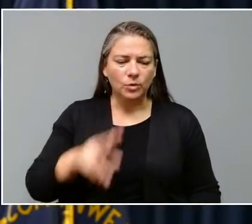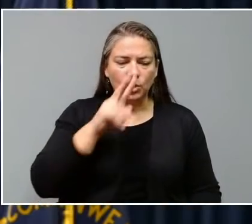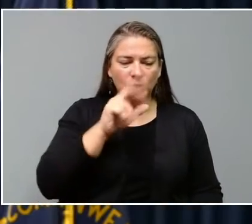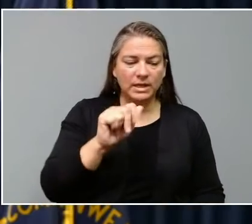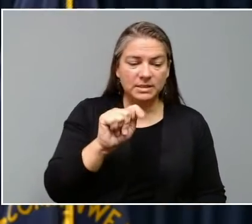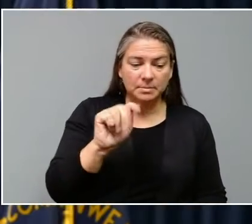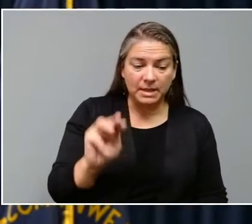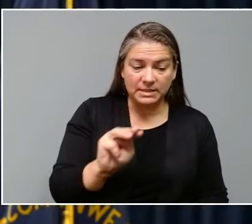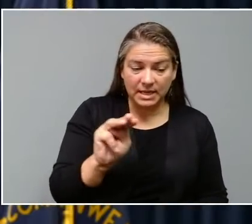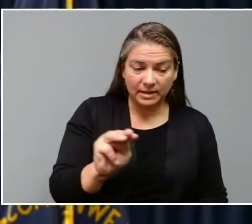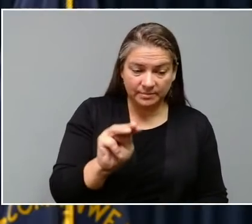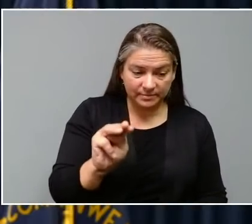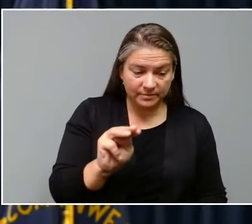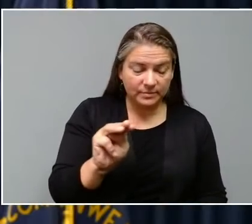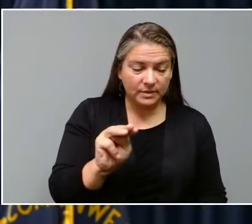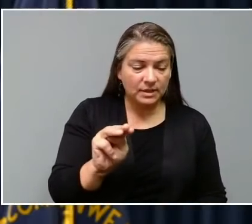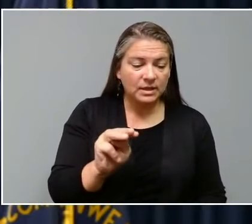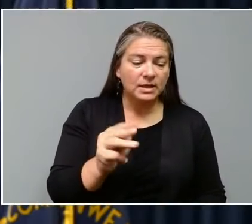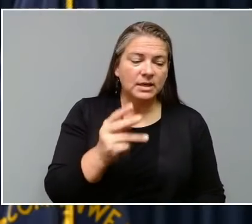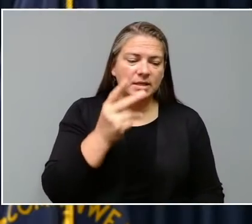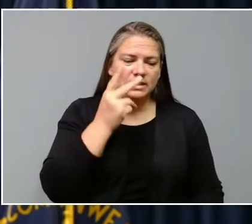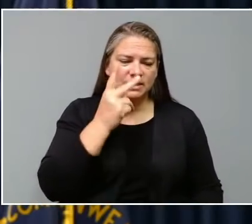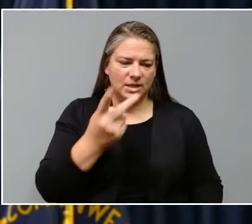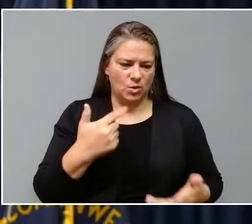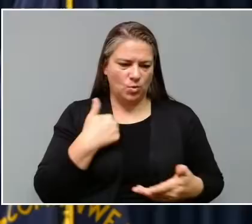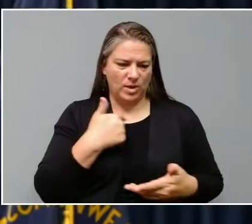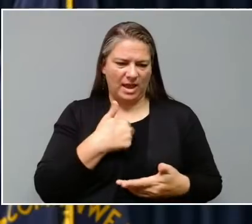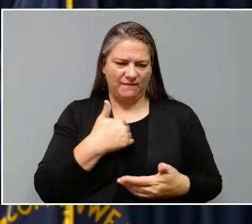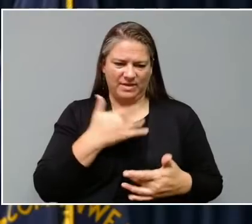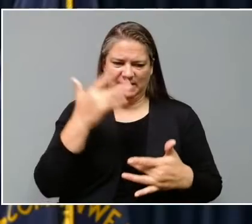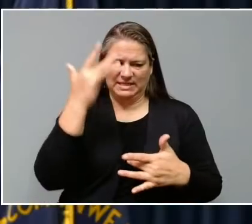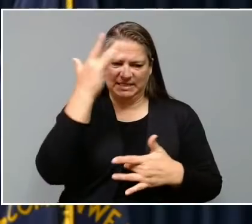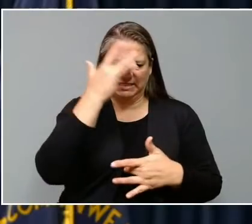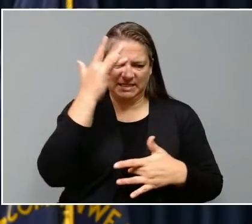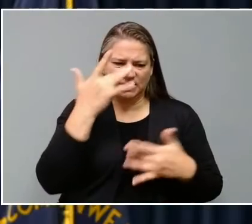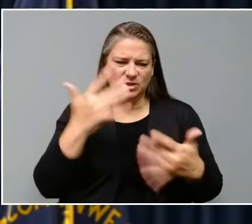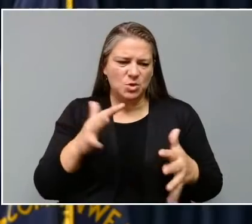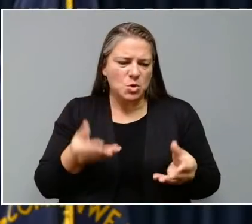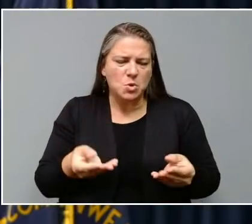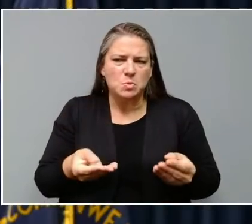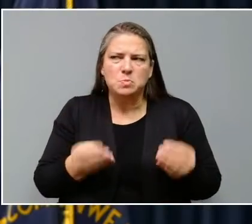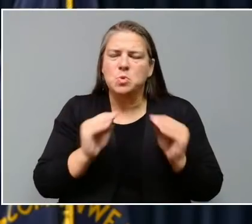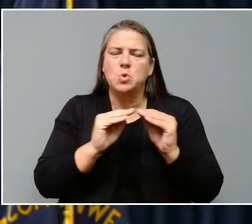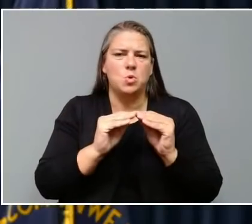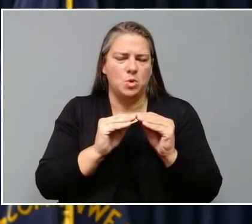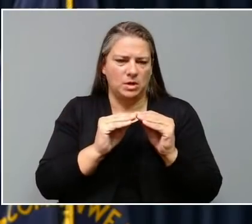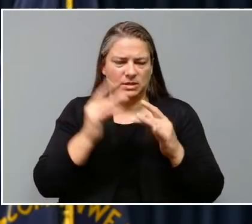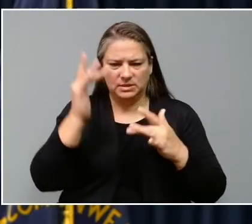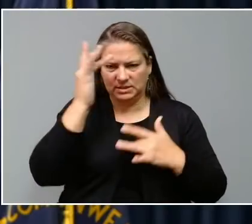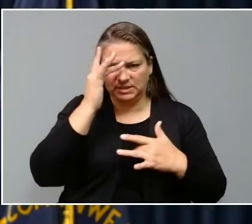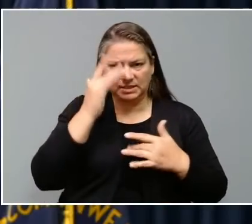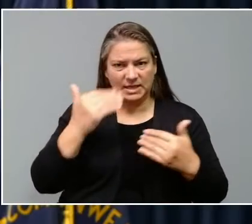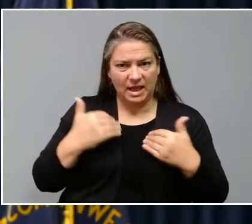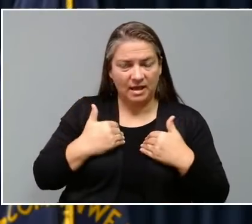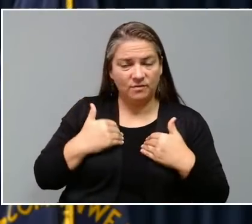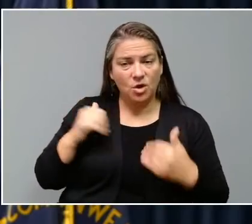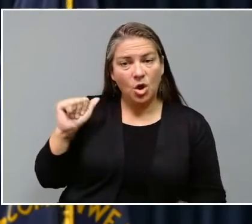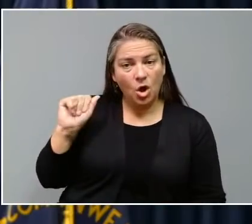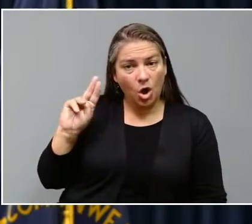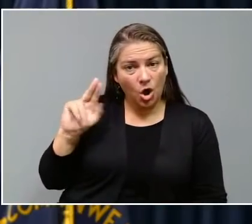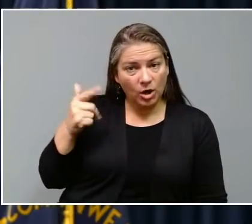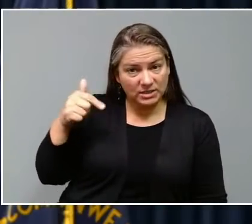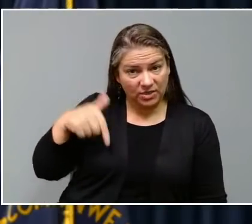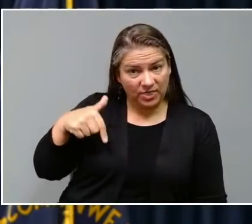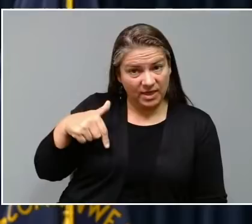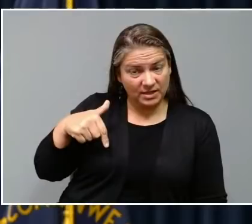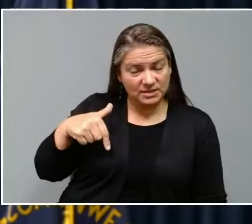that's how much more disease, how many more cases we had this August versus the last